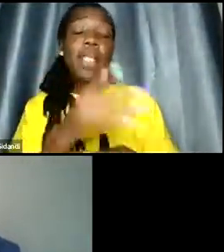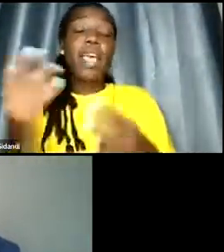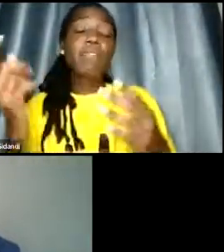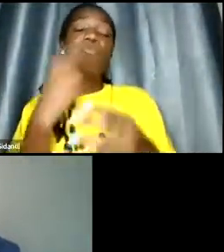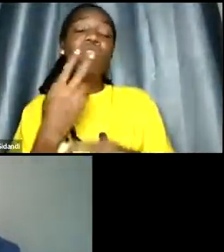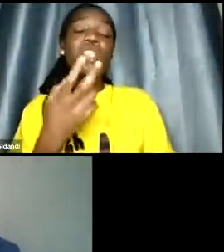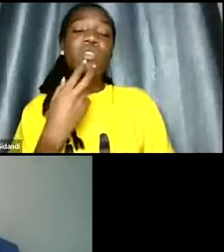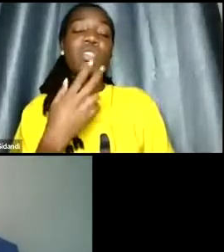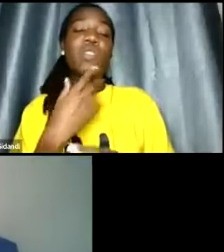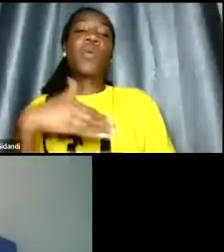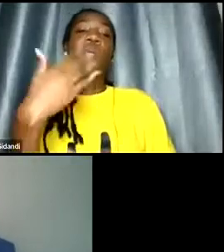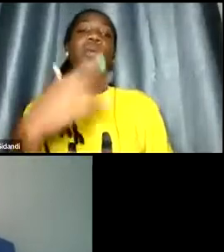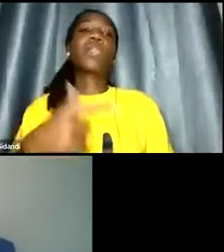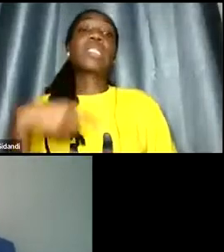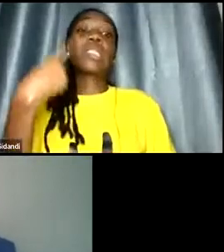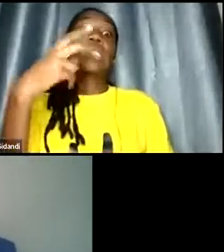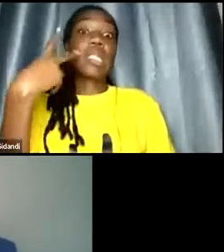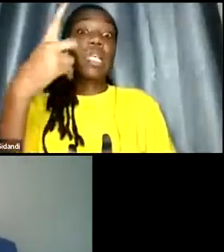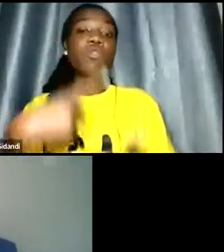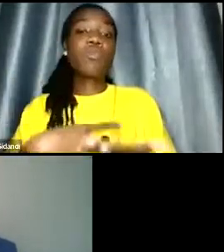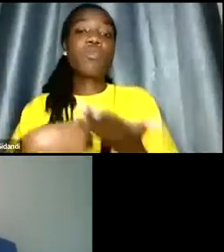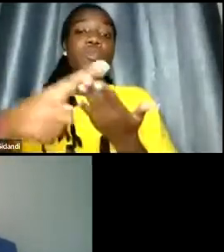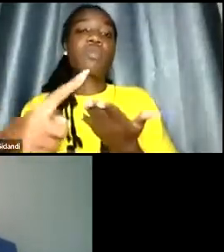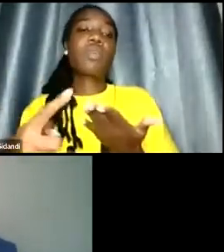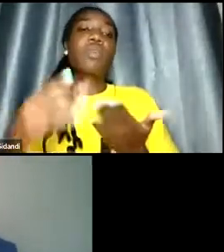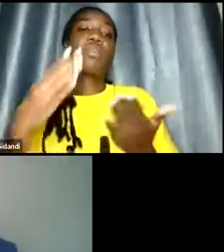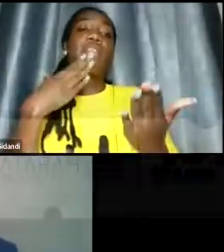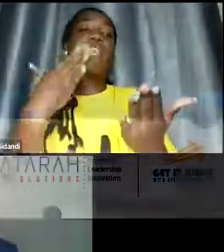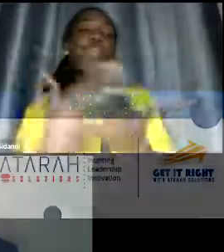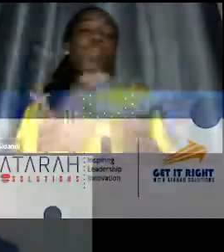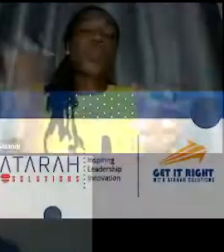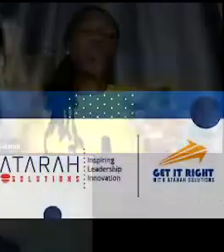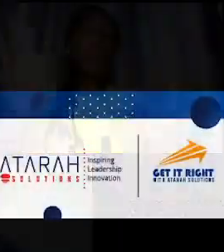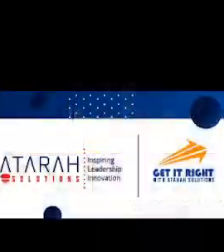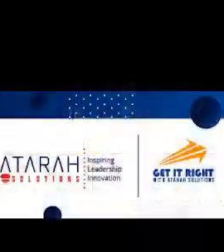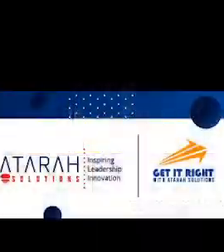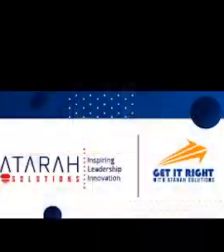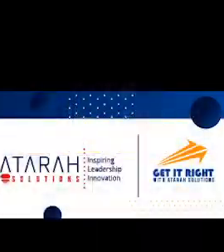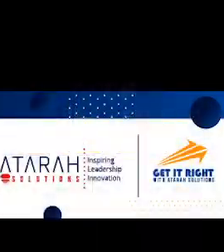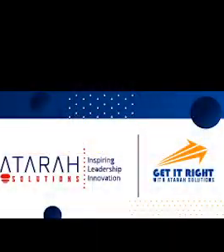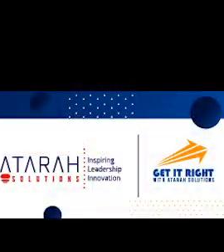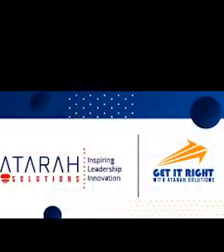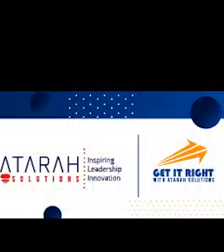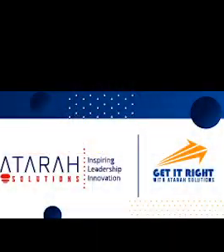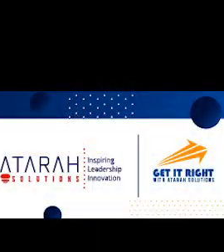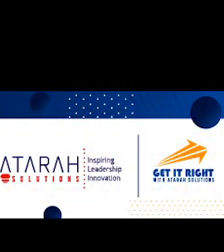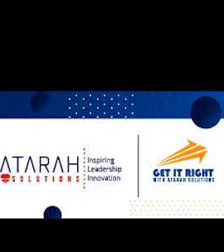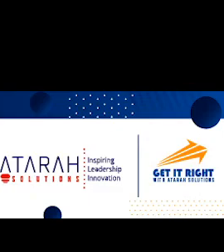next week as we kick off the HR month. Asante sana.